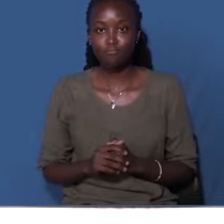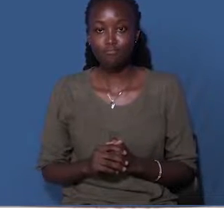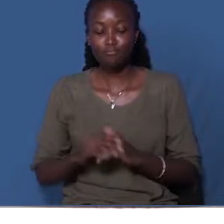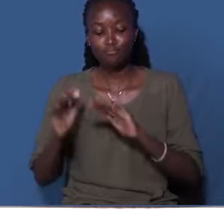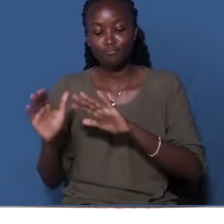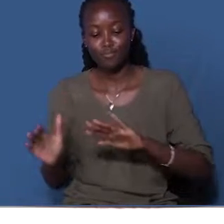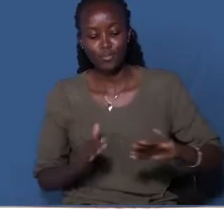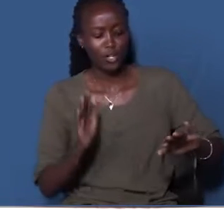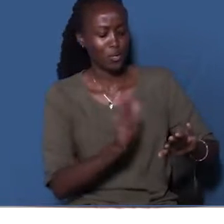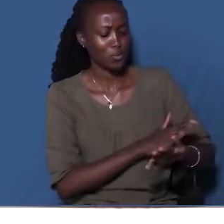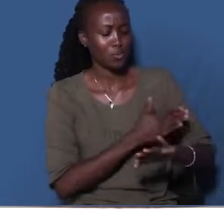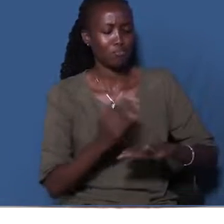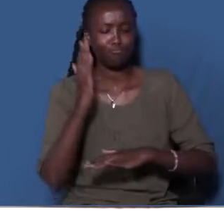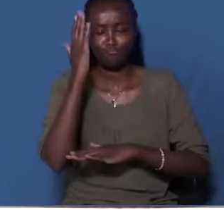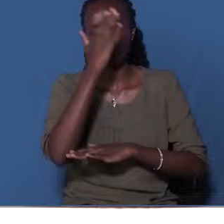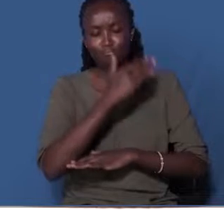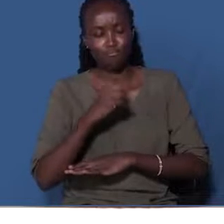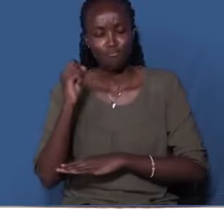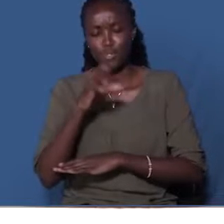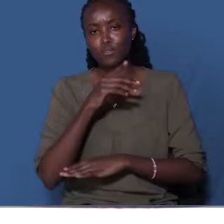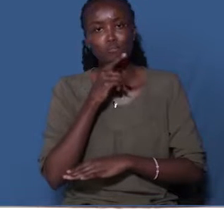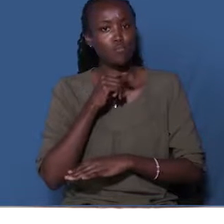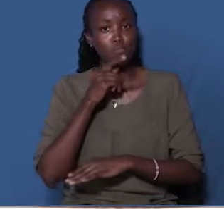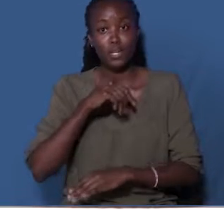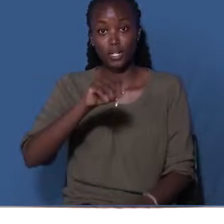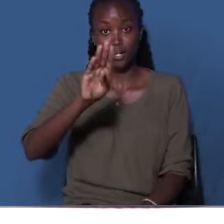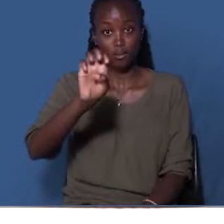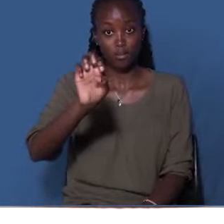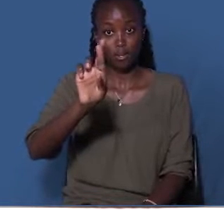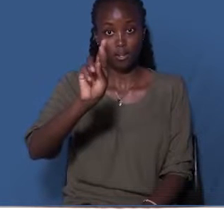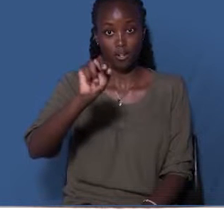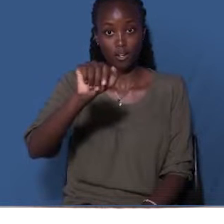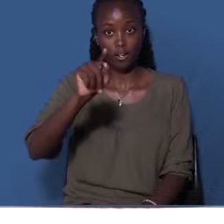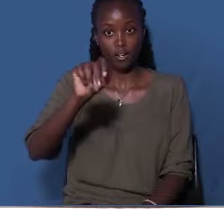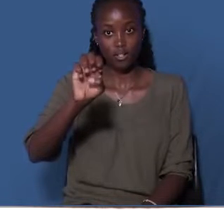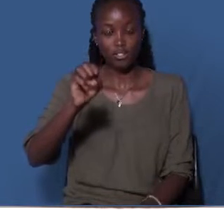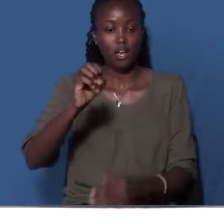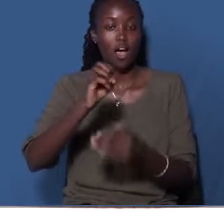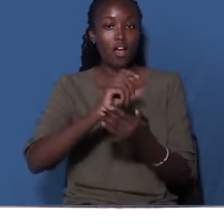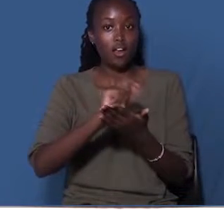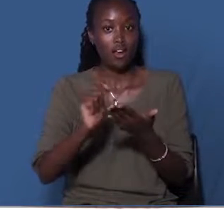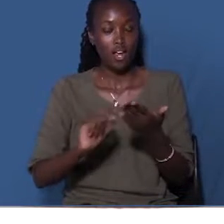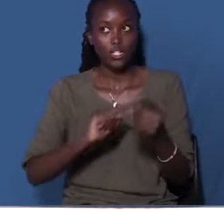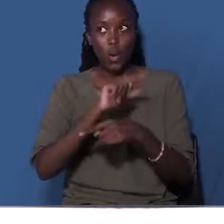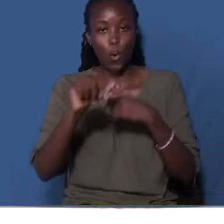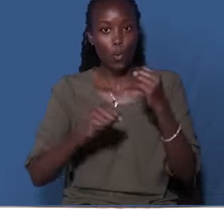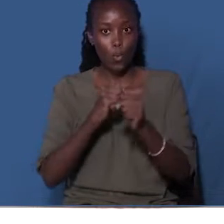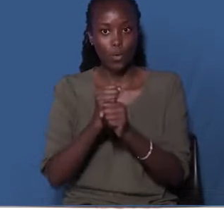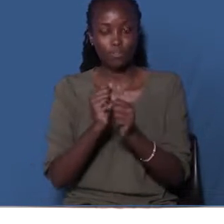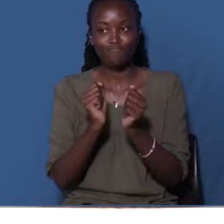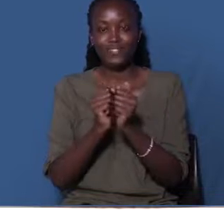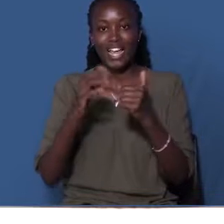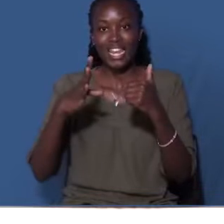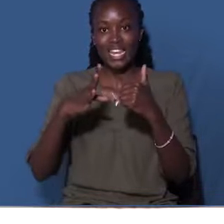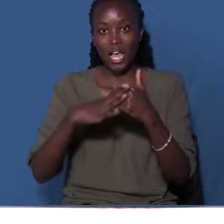Bernadette Farrell on the 90s. And, you know, originally this hymn was written for the dedication of the church, and this